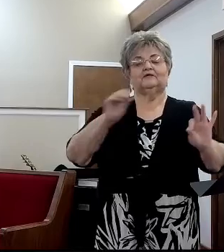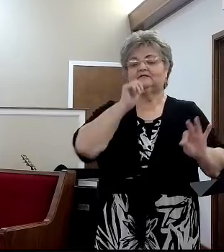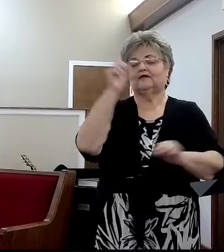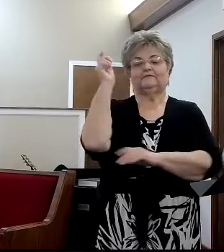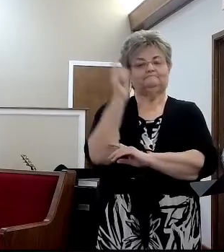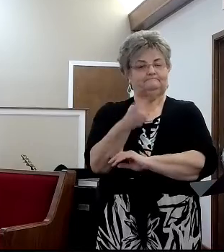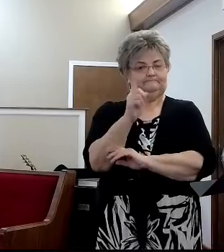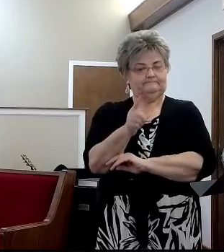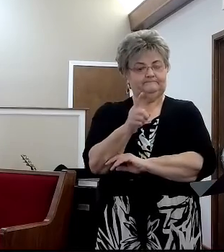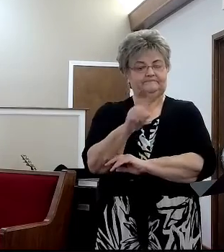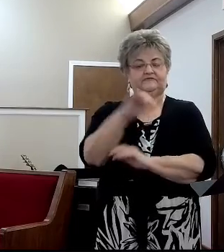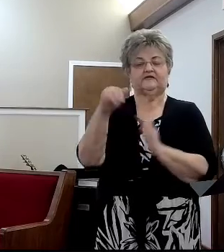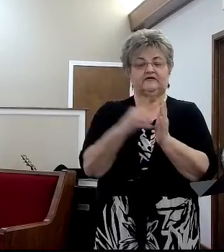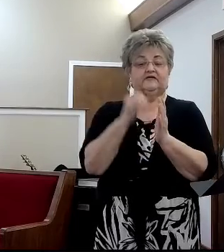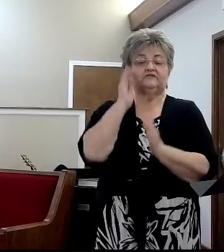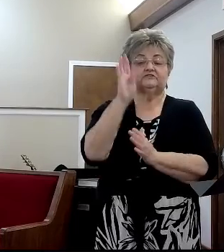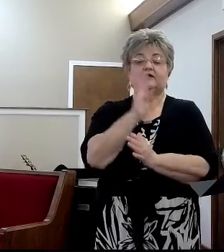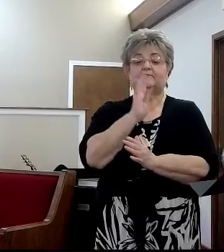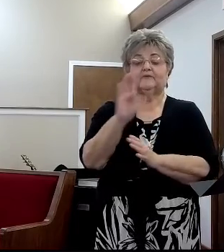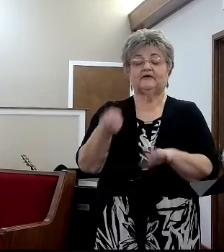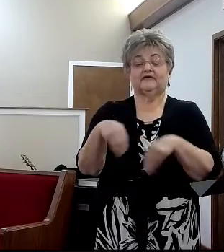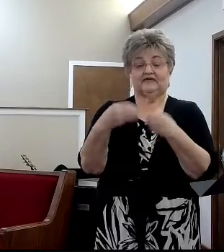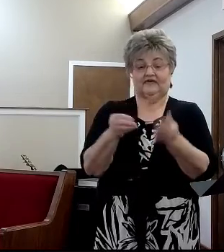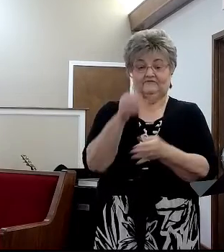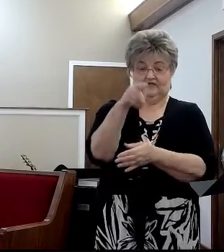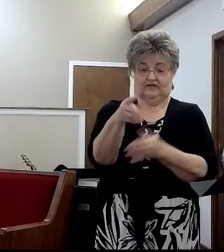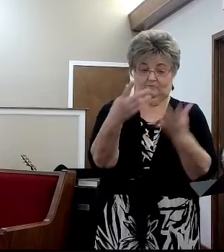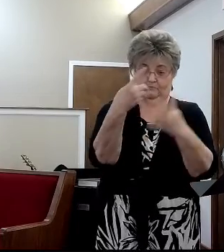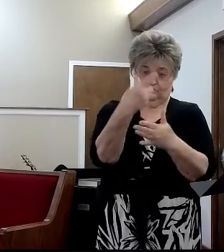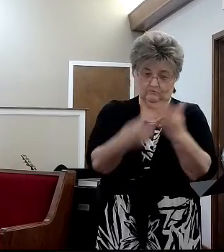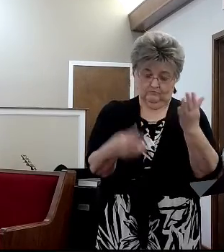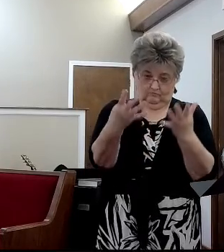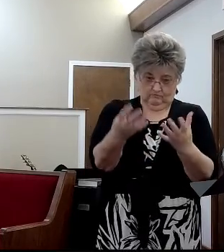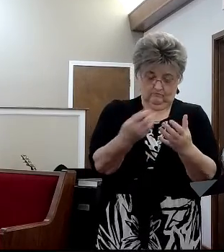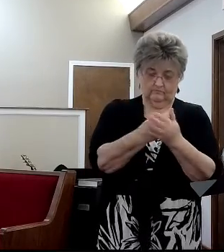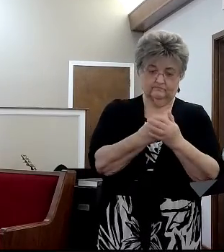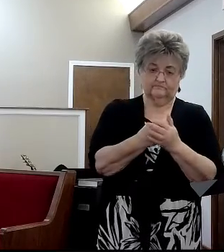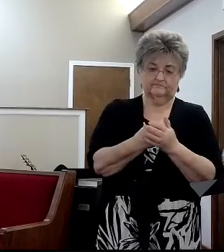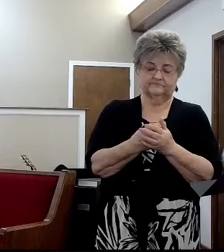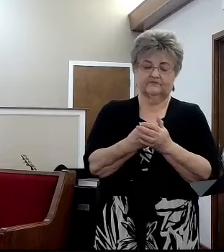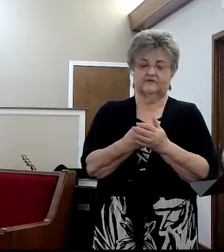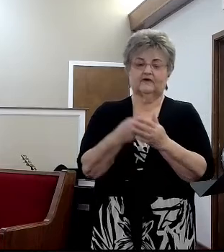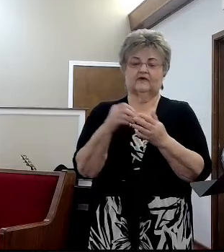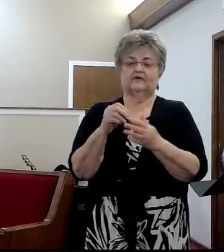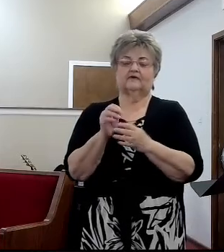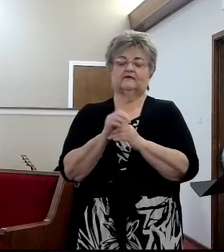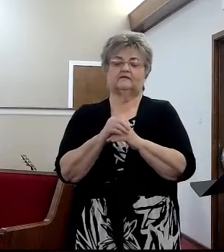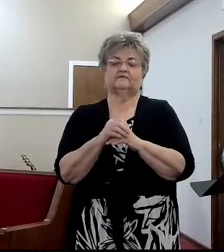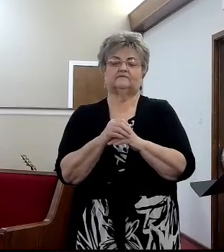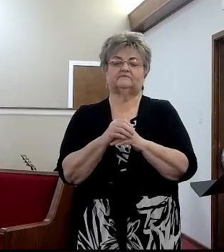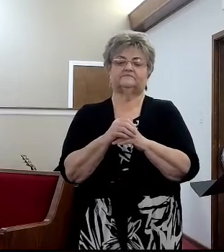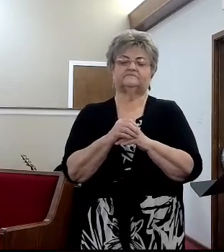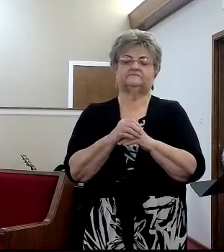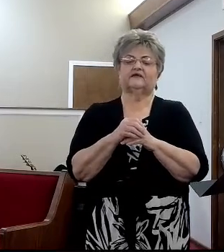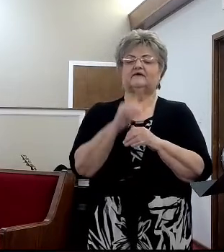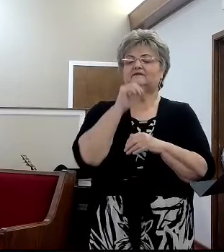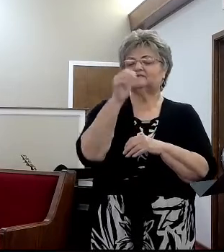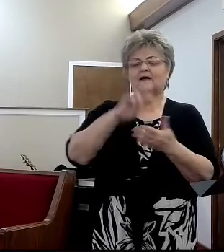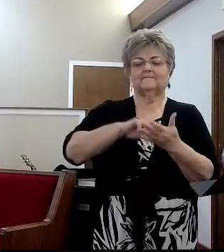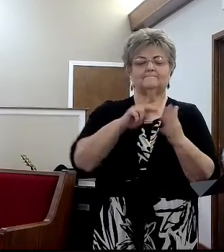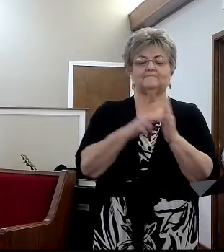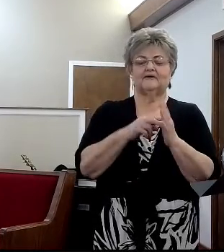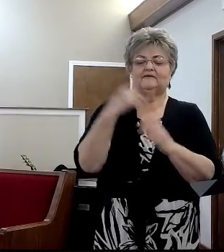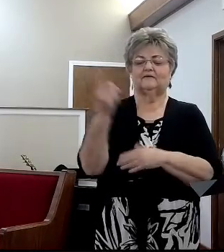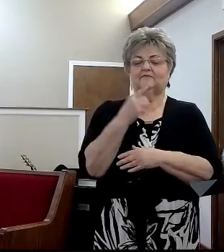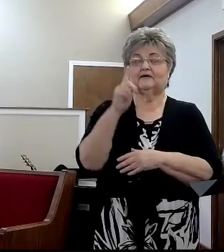him. So the verb translated ask is in present tense. So that it doesn't mean you just ask one time